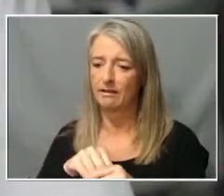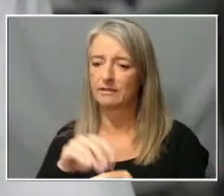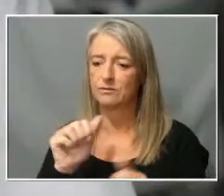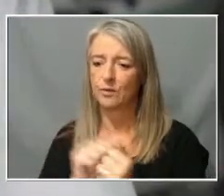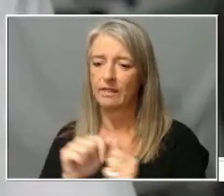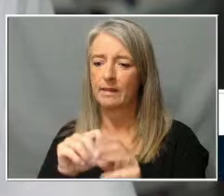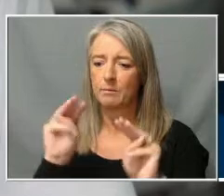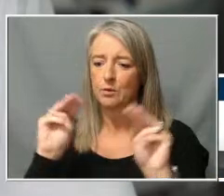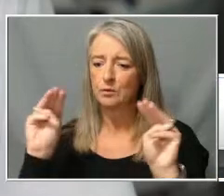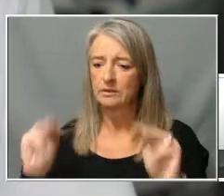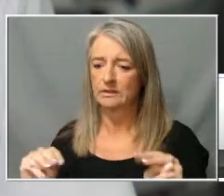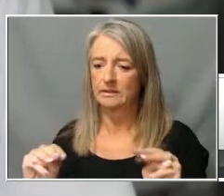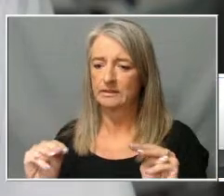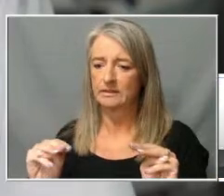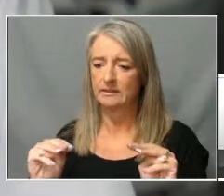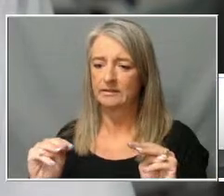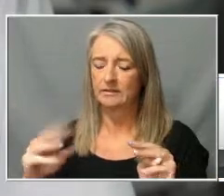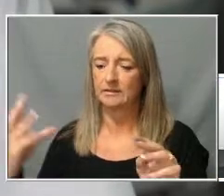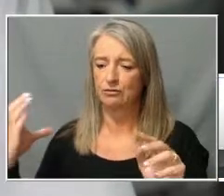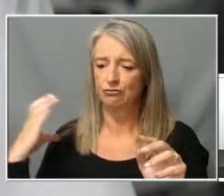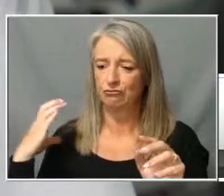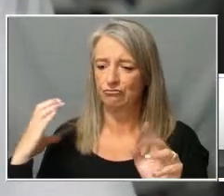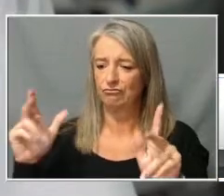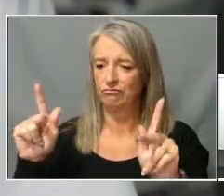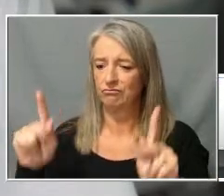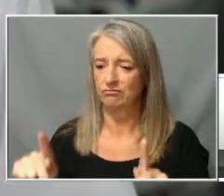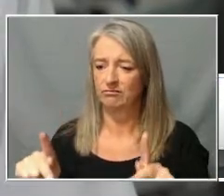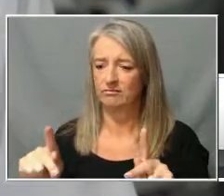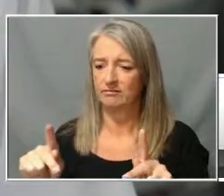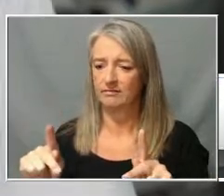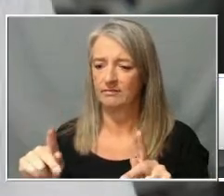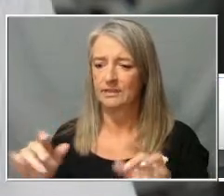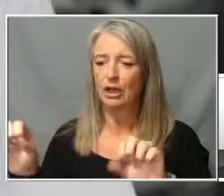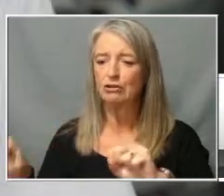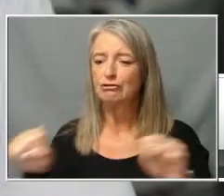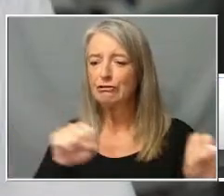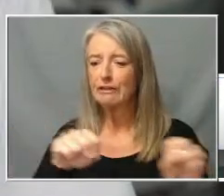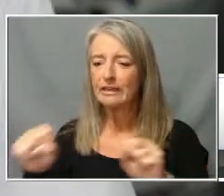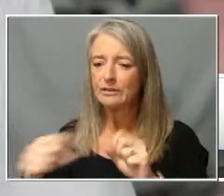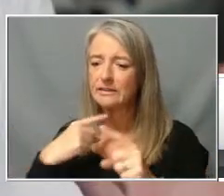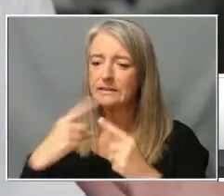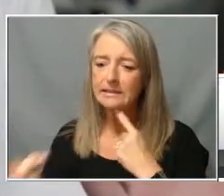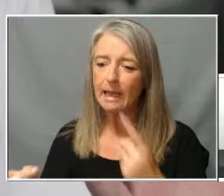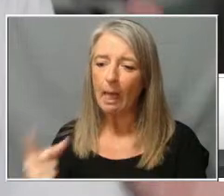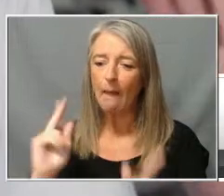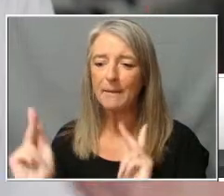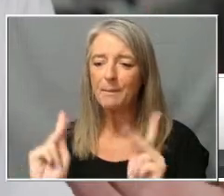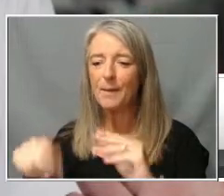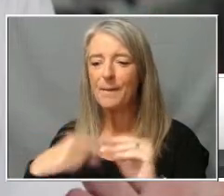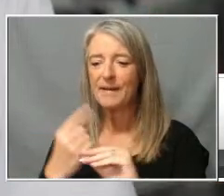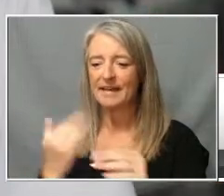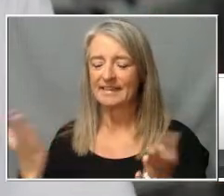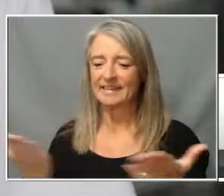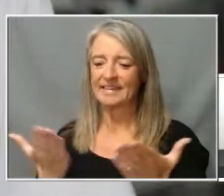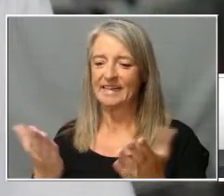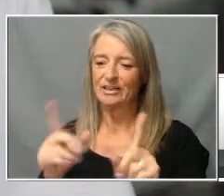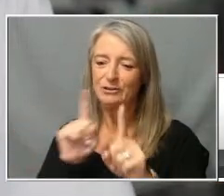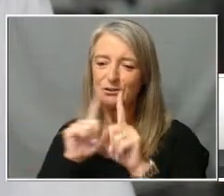a chairperson, which is basically just a cheerleader and tell people about it. So here we are talking about